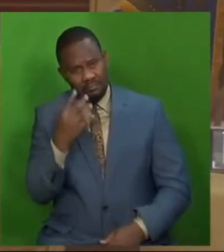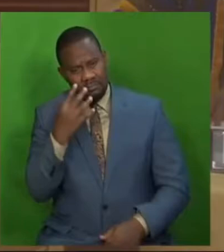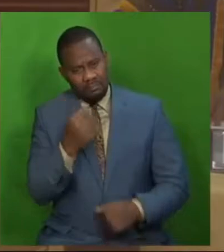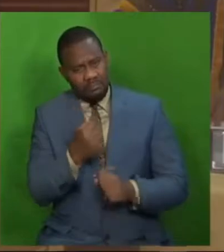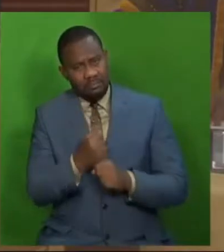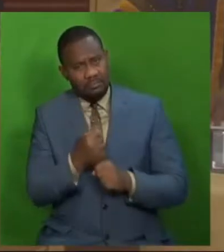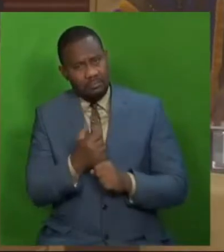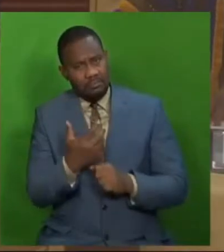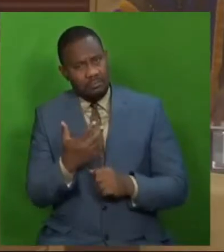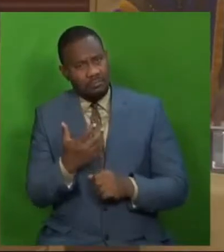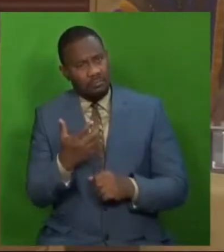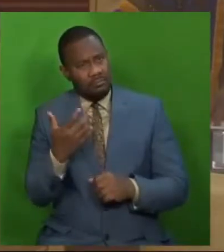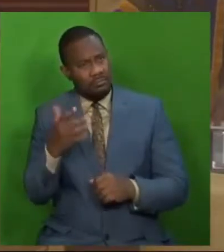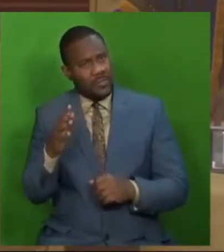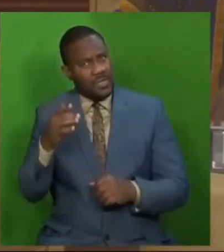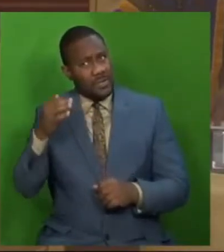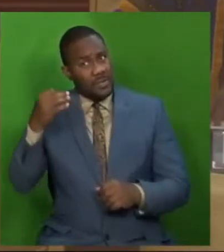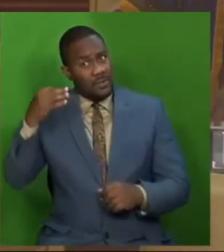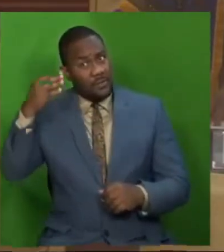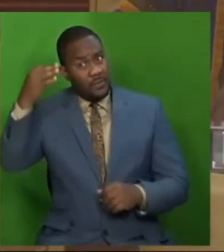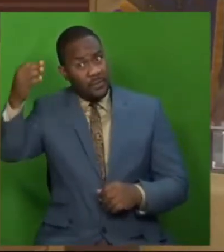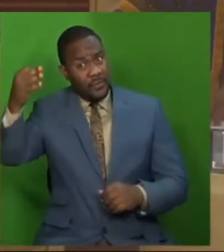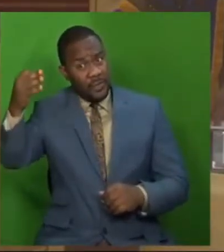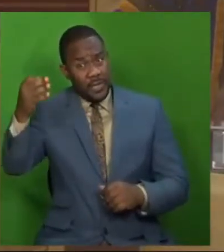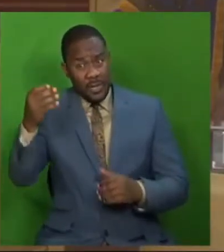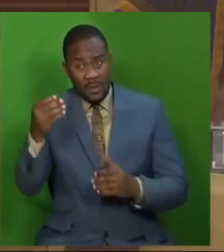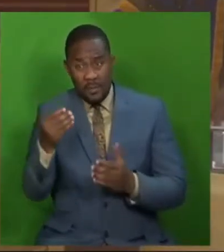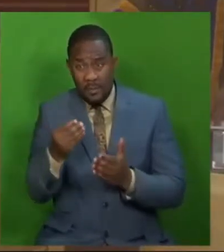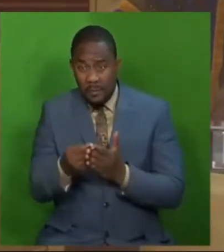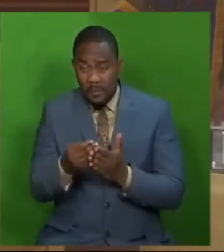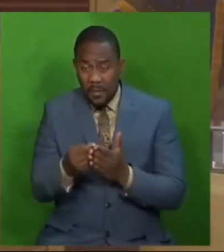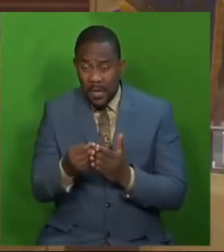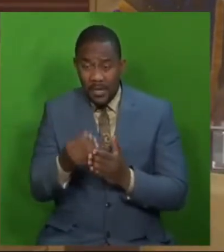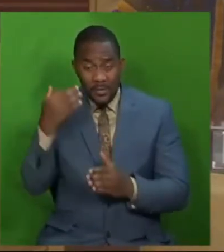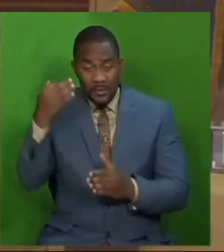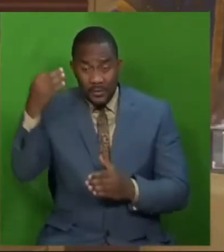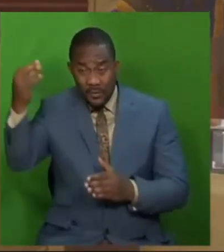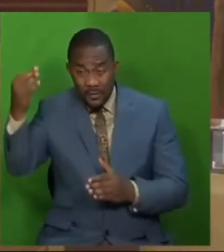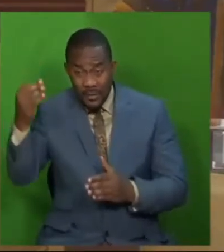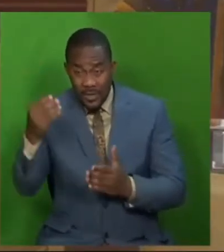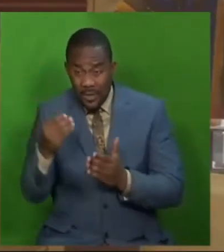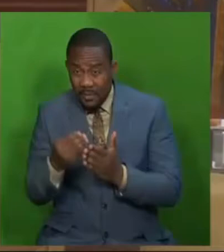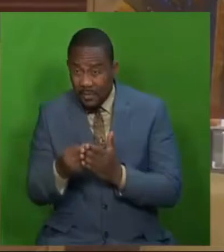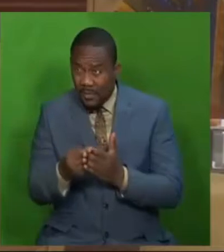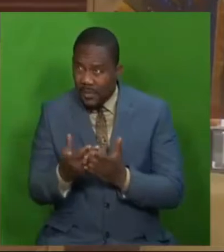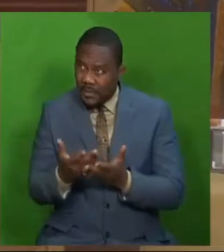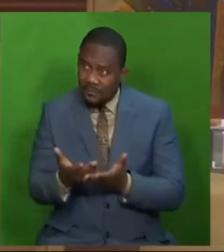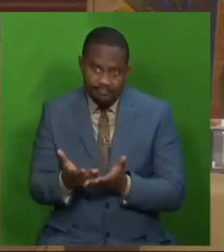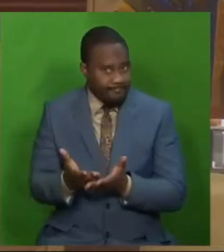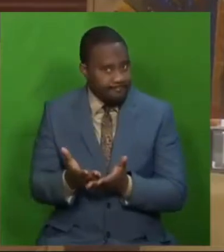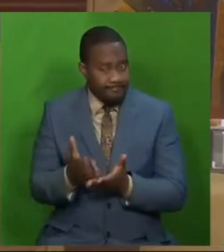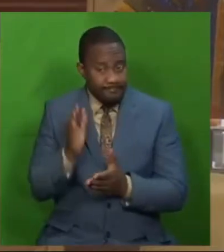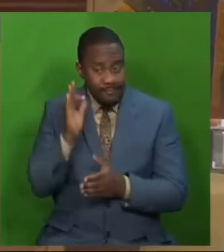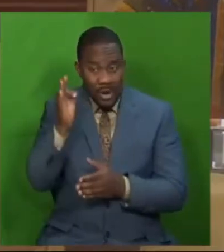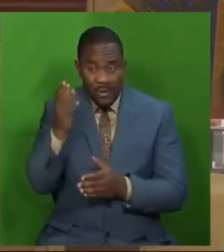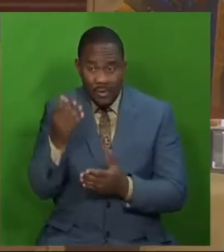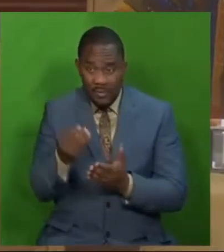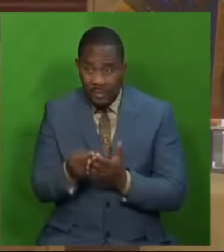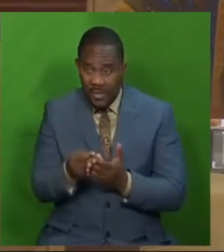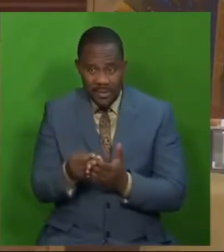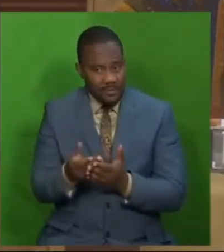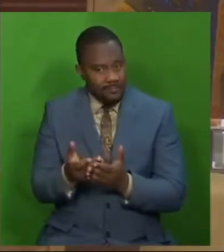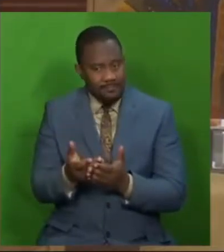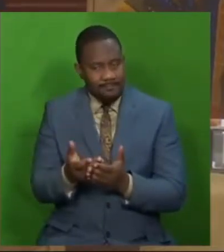have securitized future revenues in terms of government for the next 10 years. Now they have